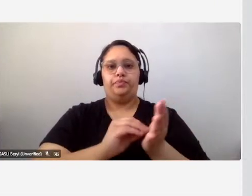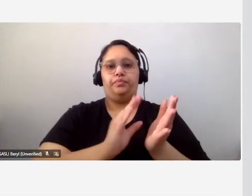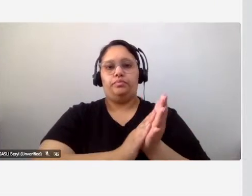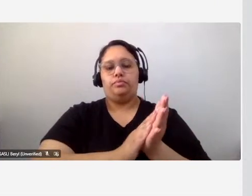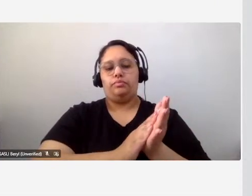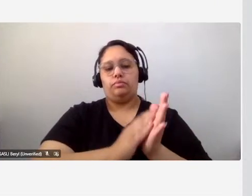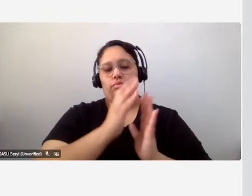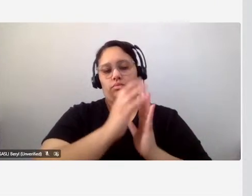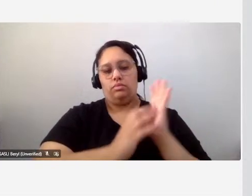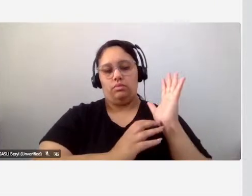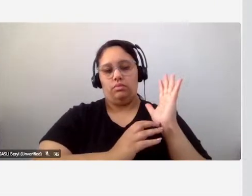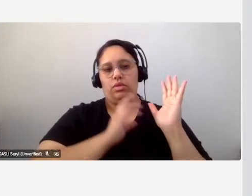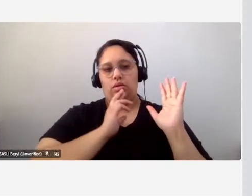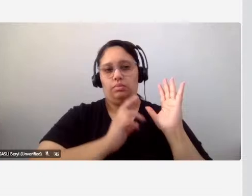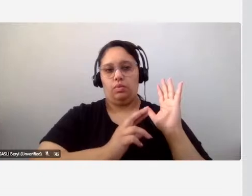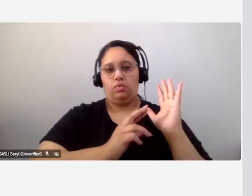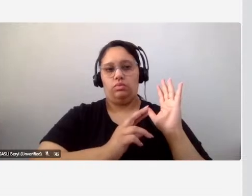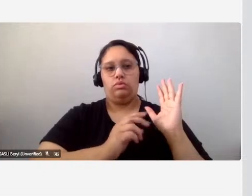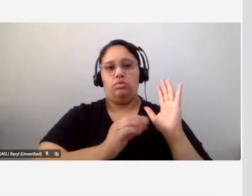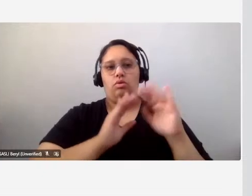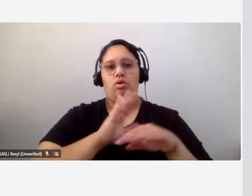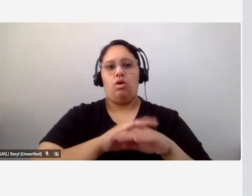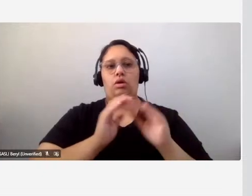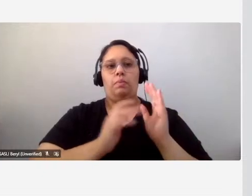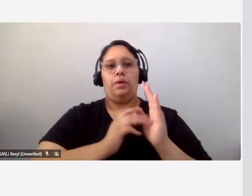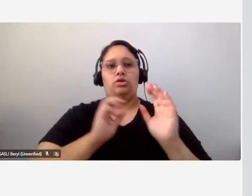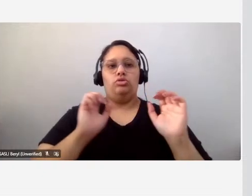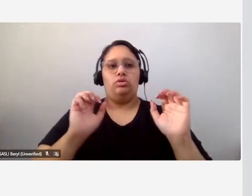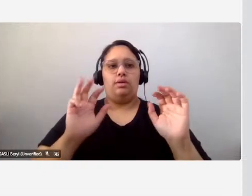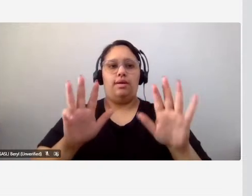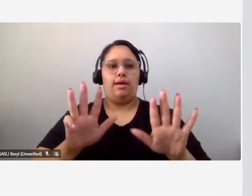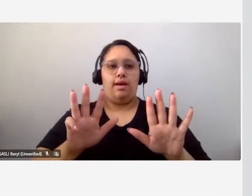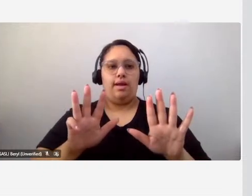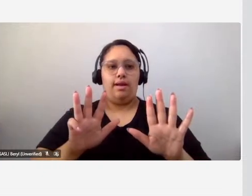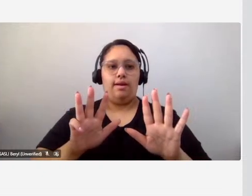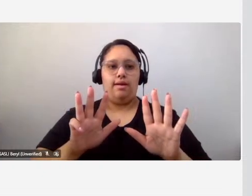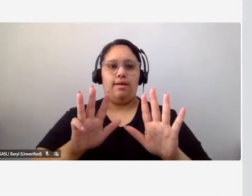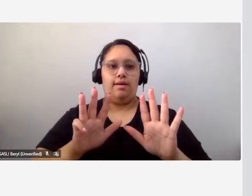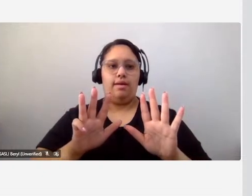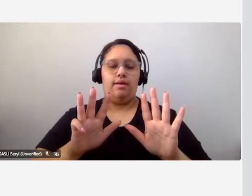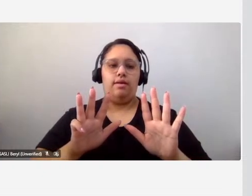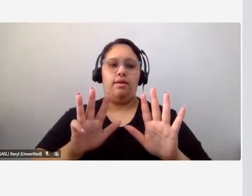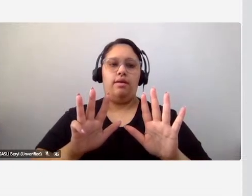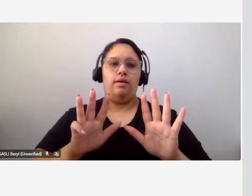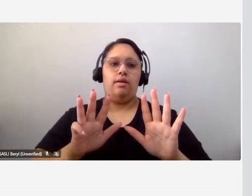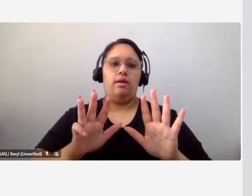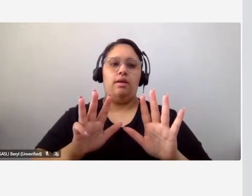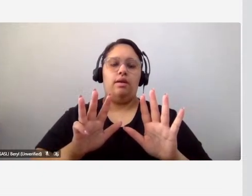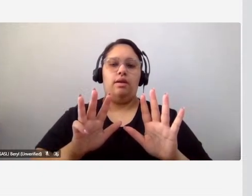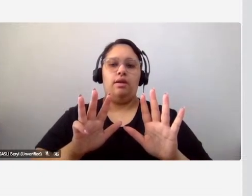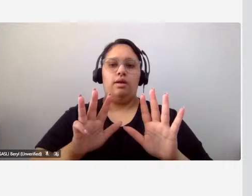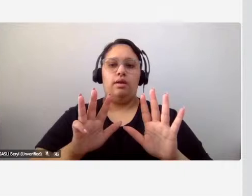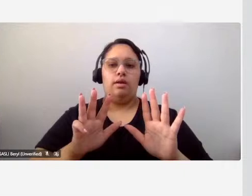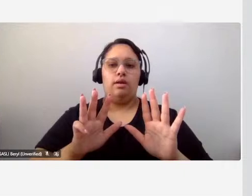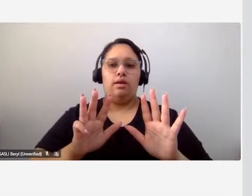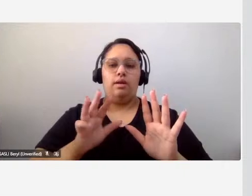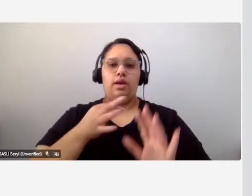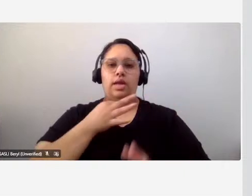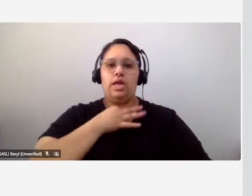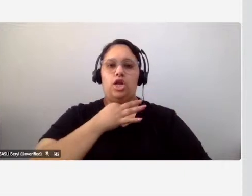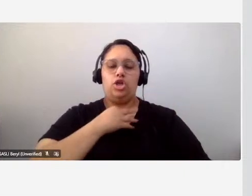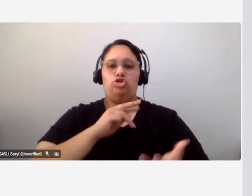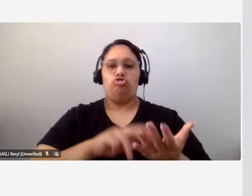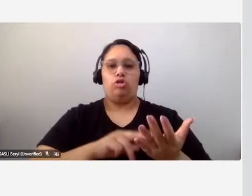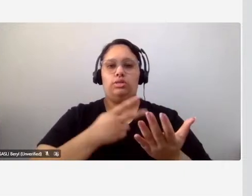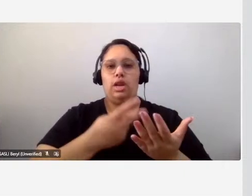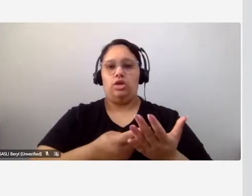largely through the report, but on page 9 of the English translation of